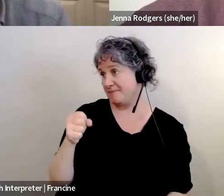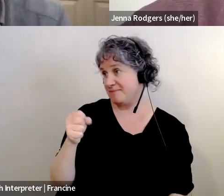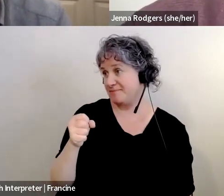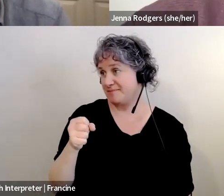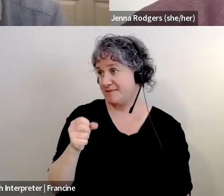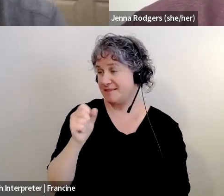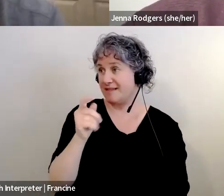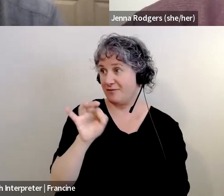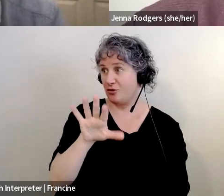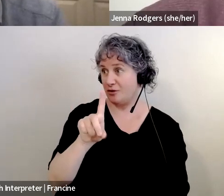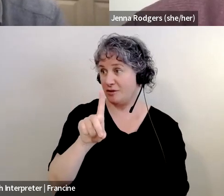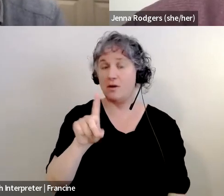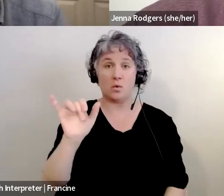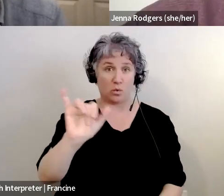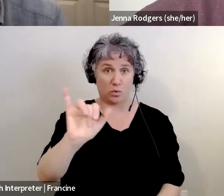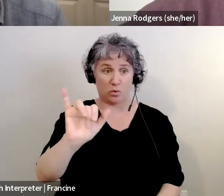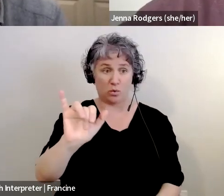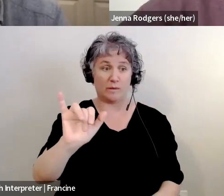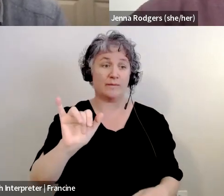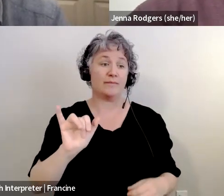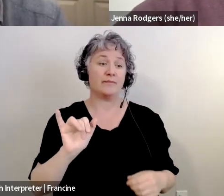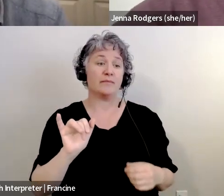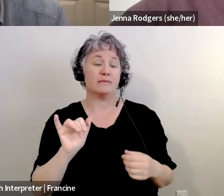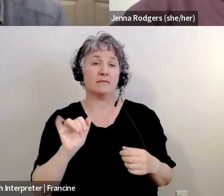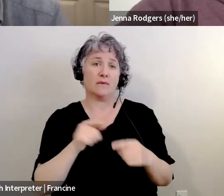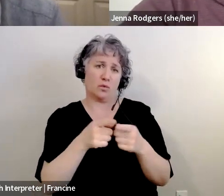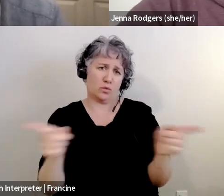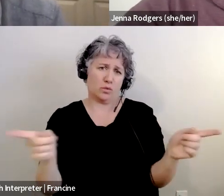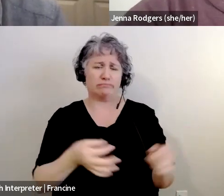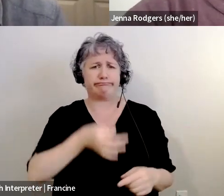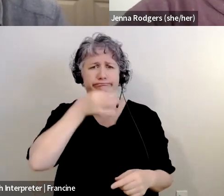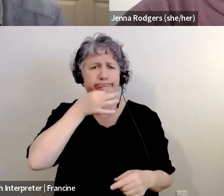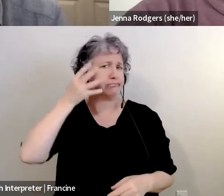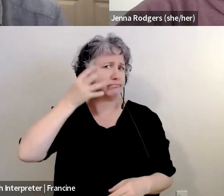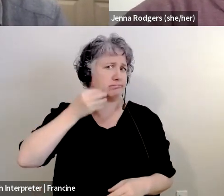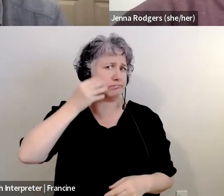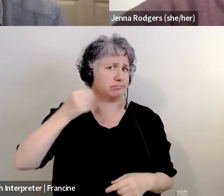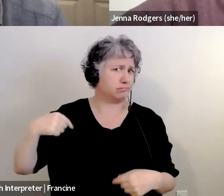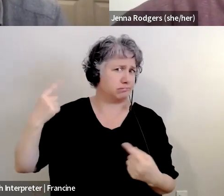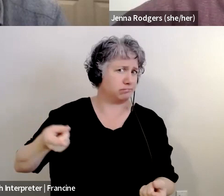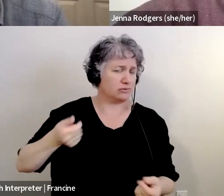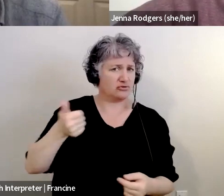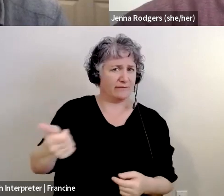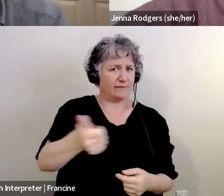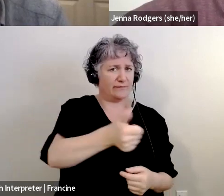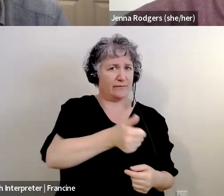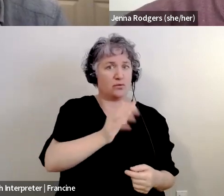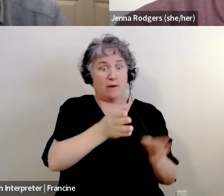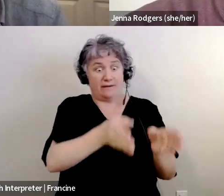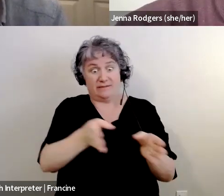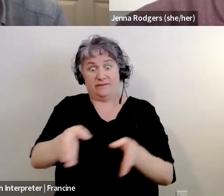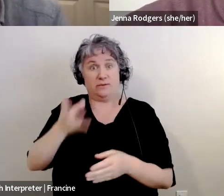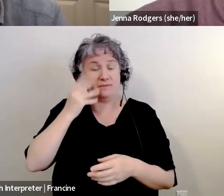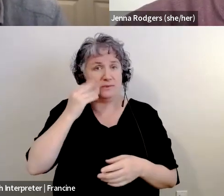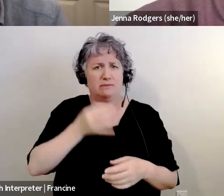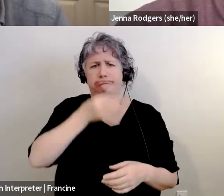Yeah. The key thing too is that again, you are all experts in your own experience. So Jen and I, again, we've been fortunate to get to